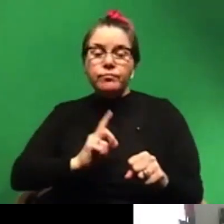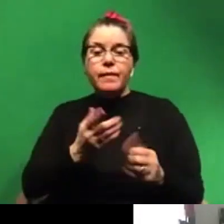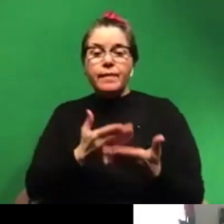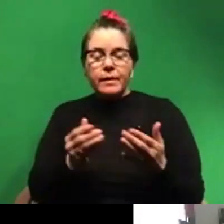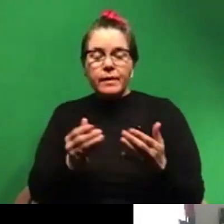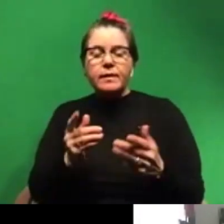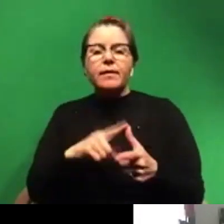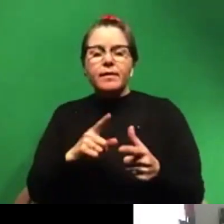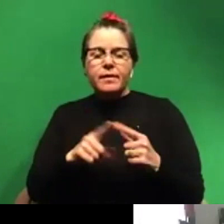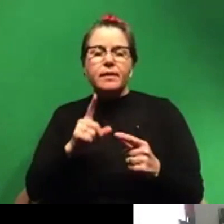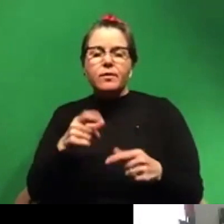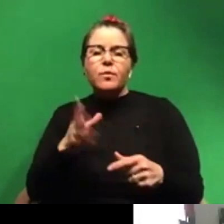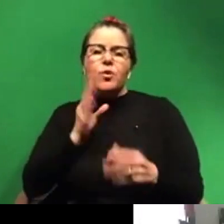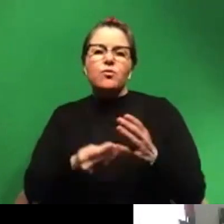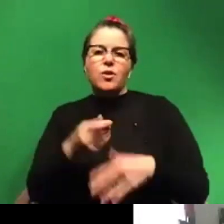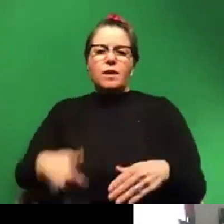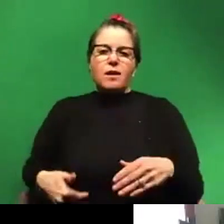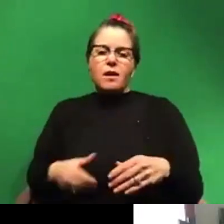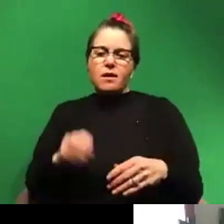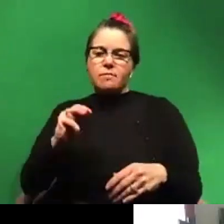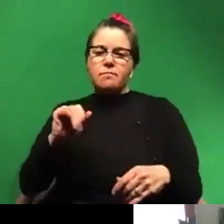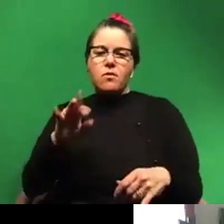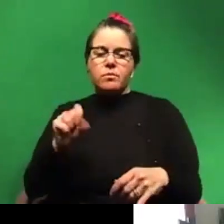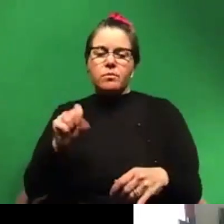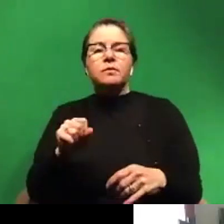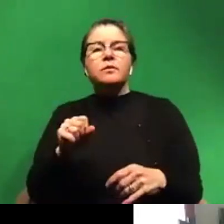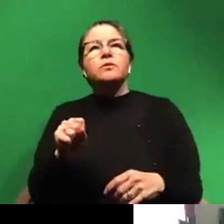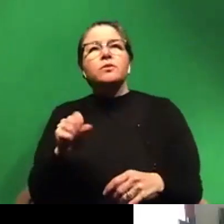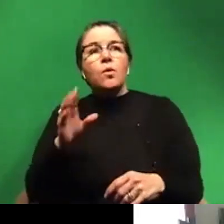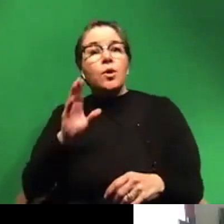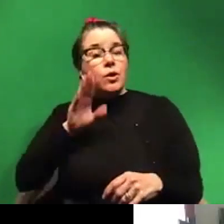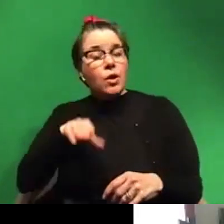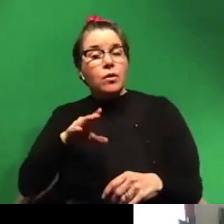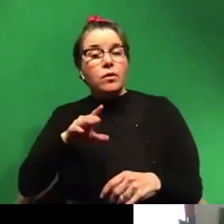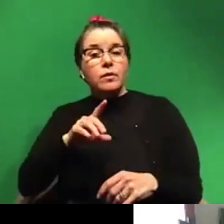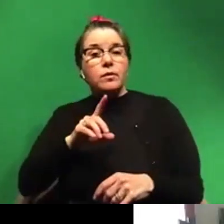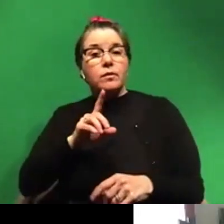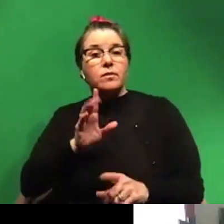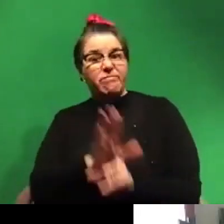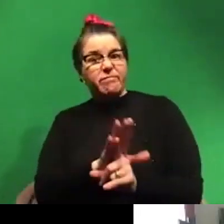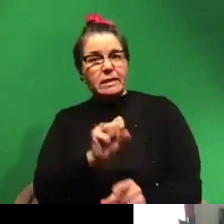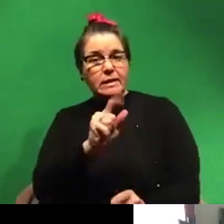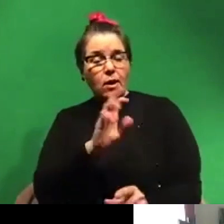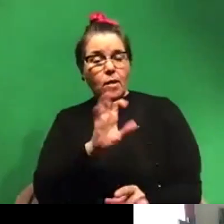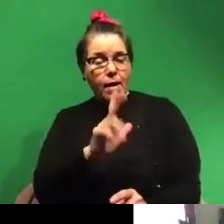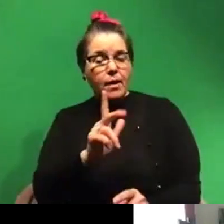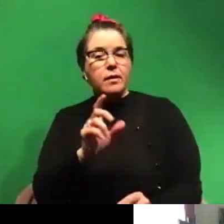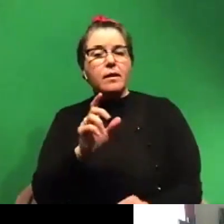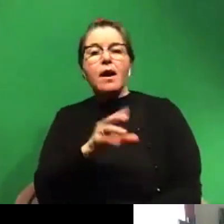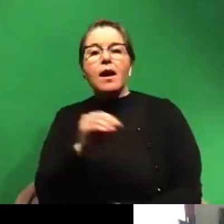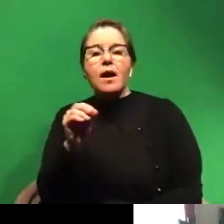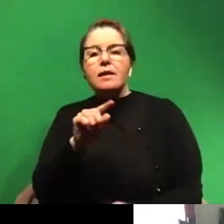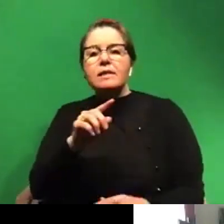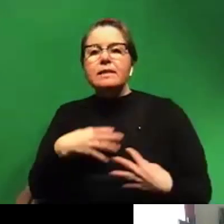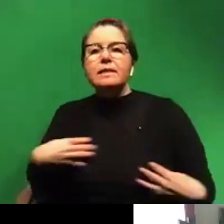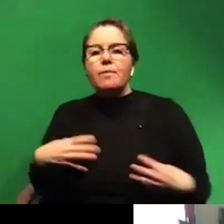has microbes growing in the gut. So we know that's true for stickleback. We also know it's true for zebrafish. We